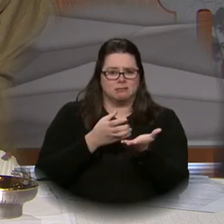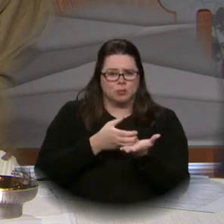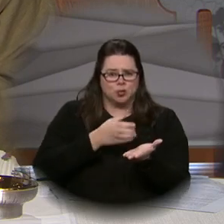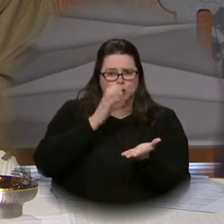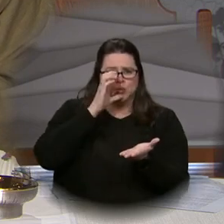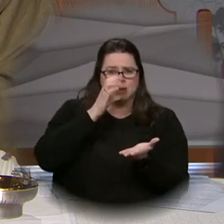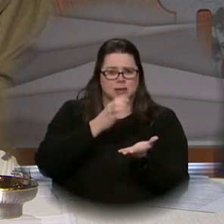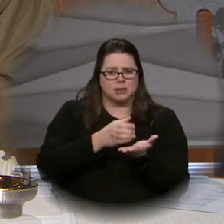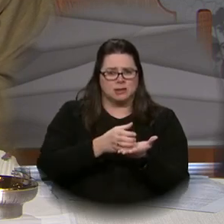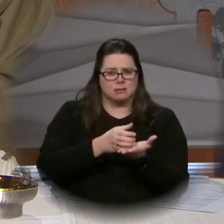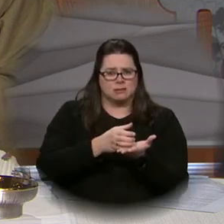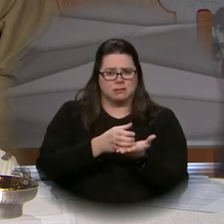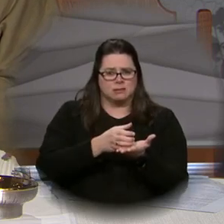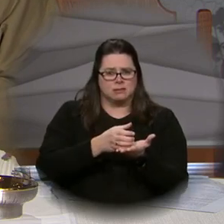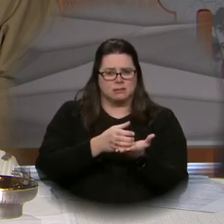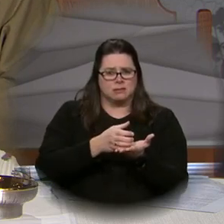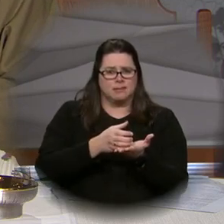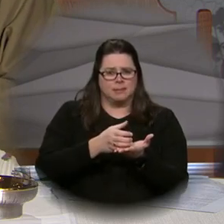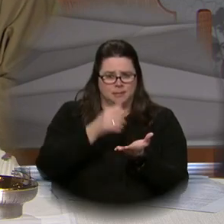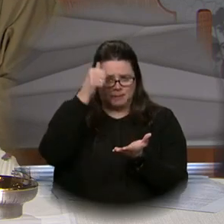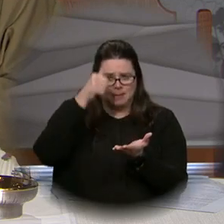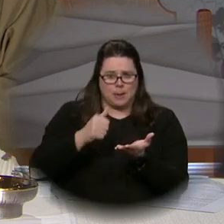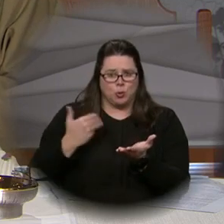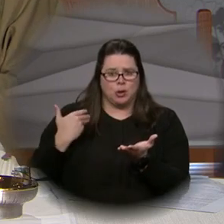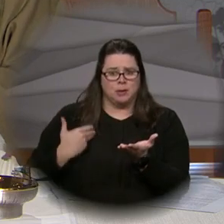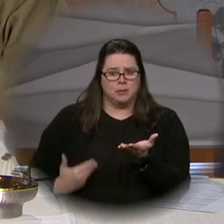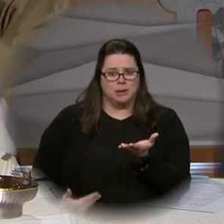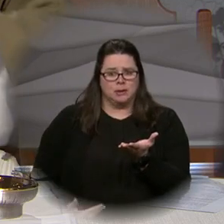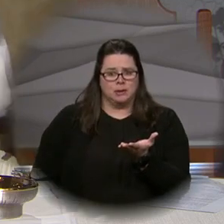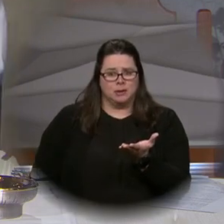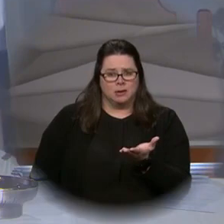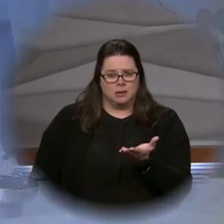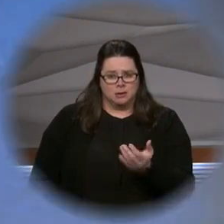sins. Do this in memory of me."